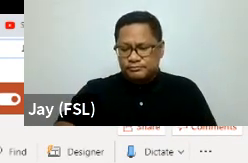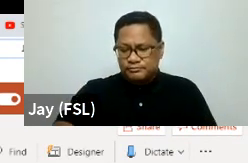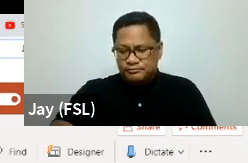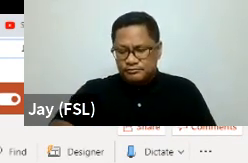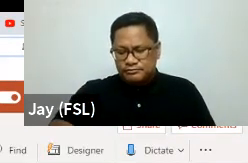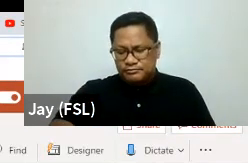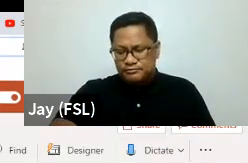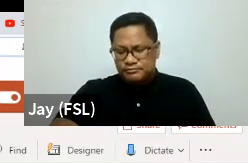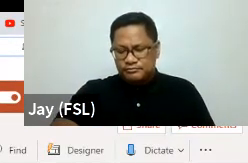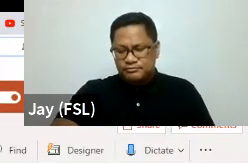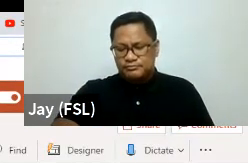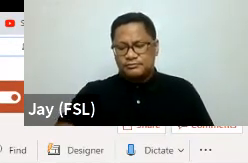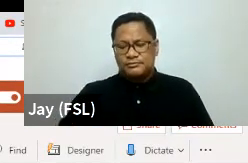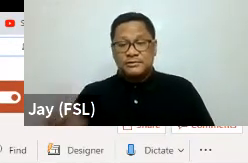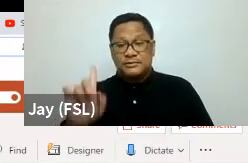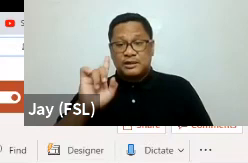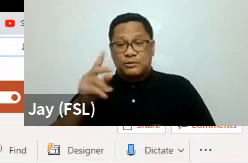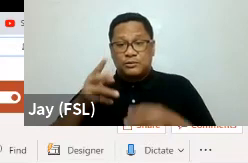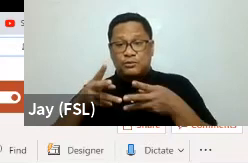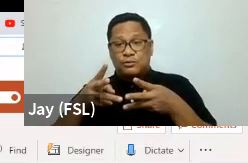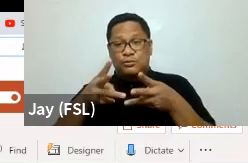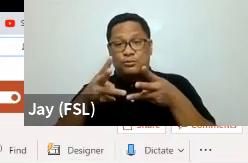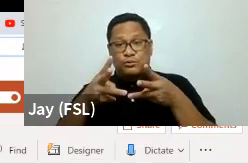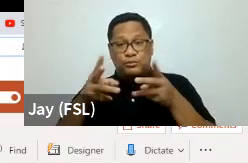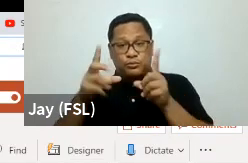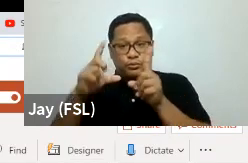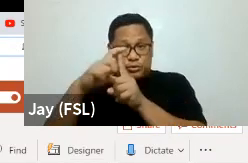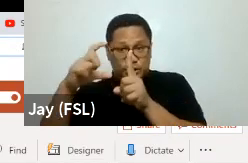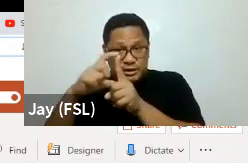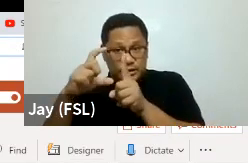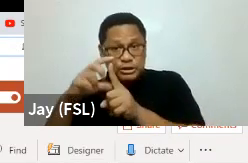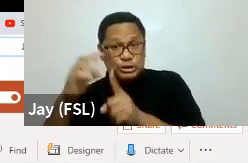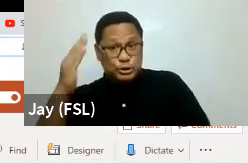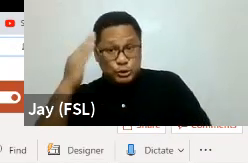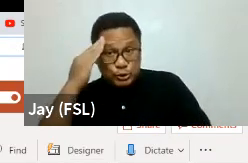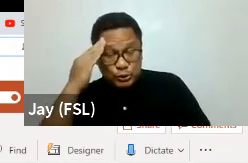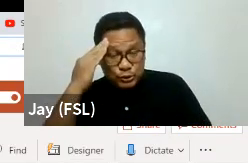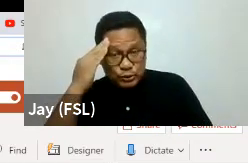The key word here is know. Okay? Do you really know?